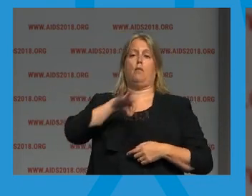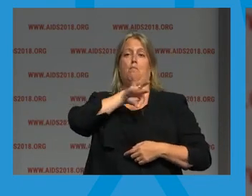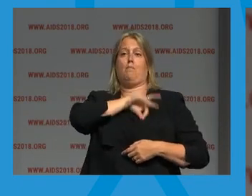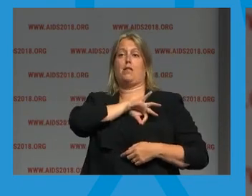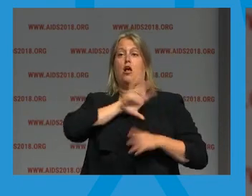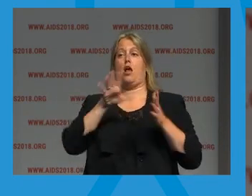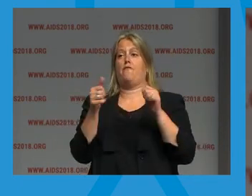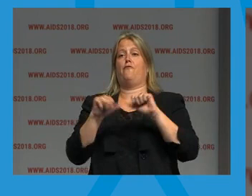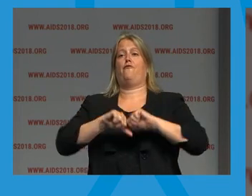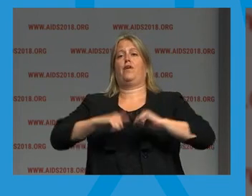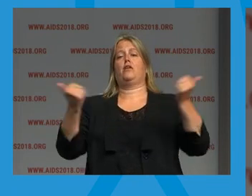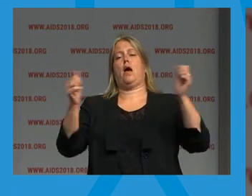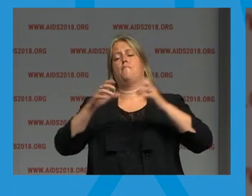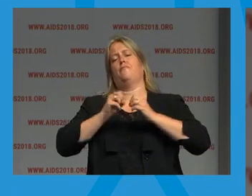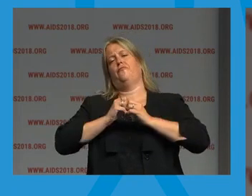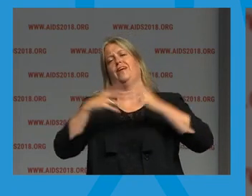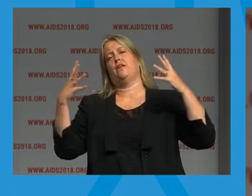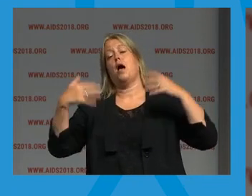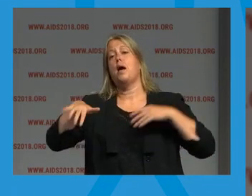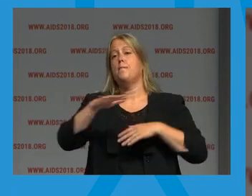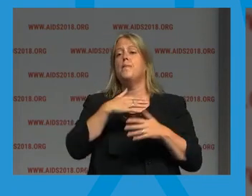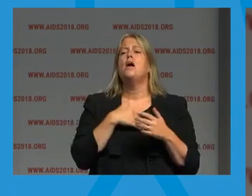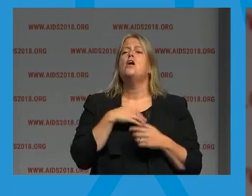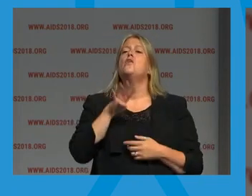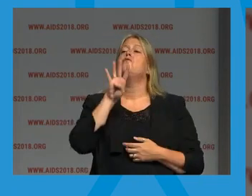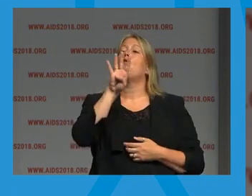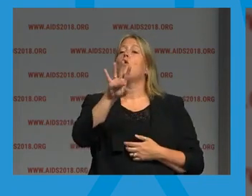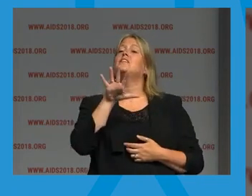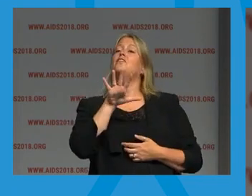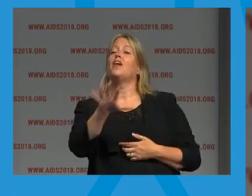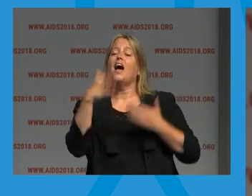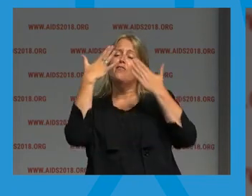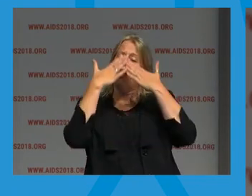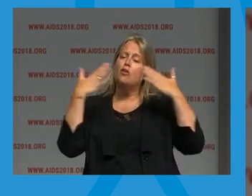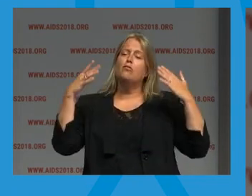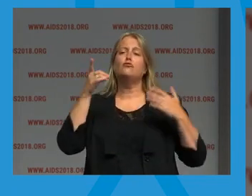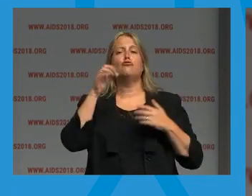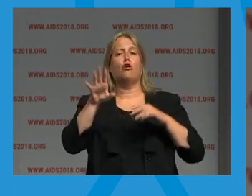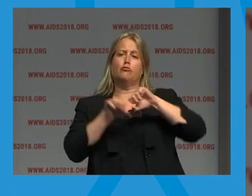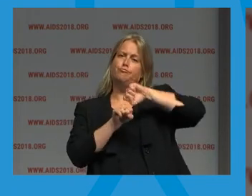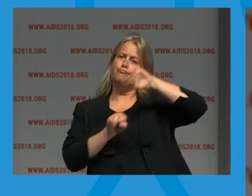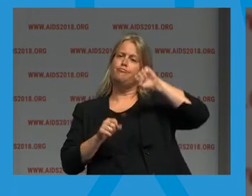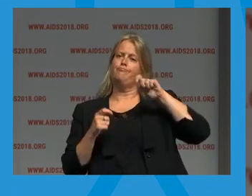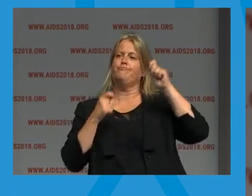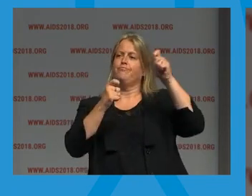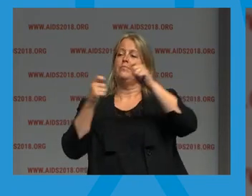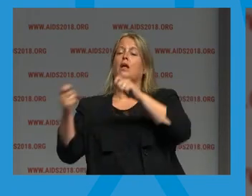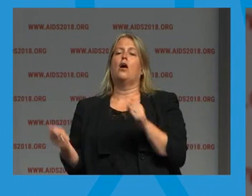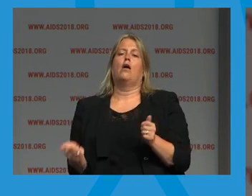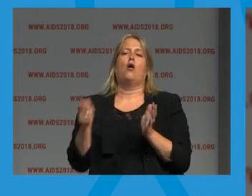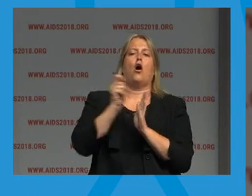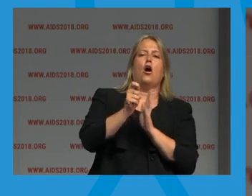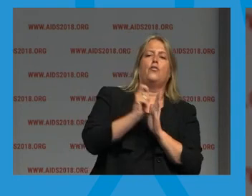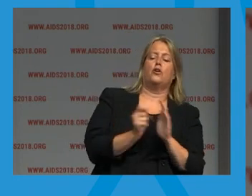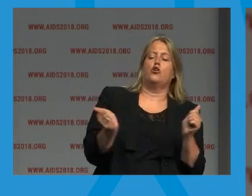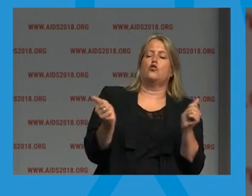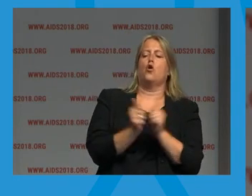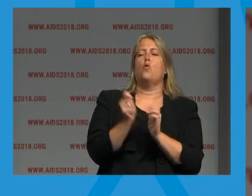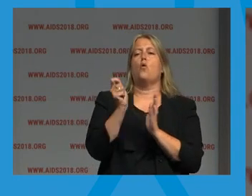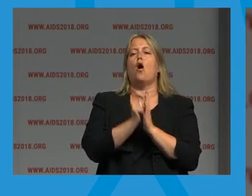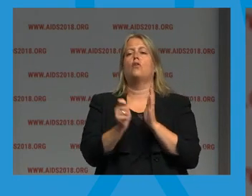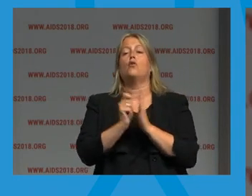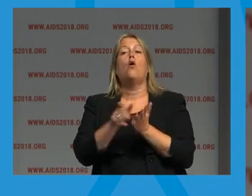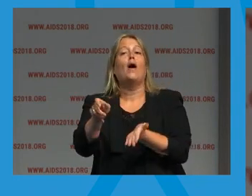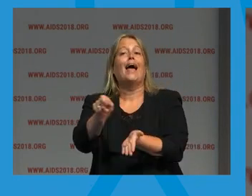been awarded 45 honorary doctoral degrees, and he is the author, co-author, or editor of more